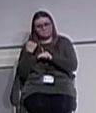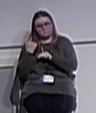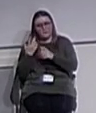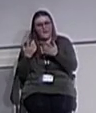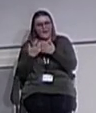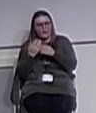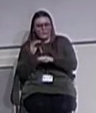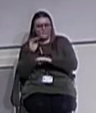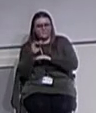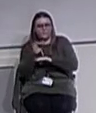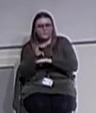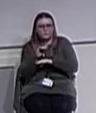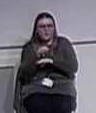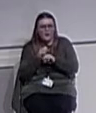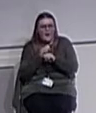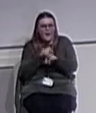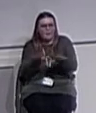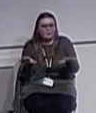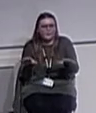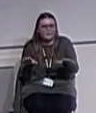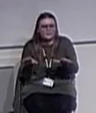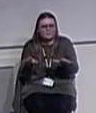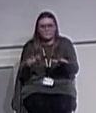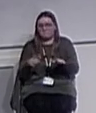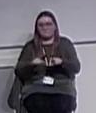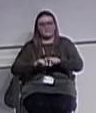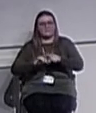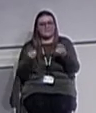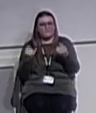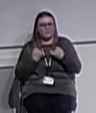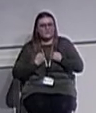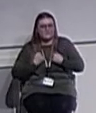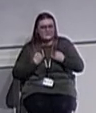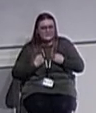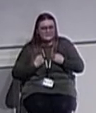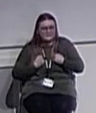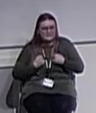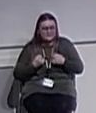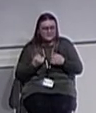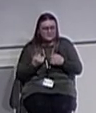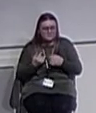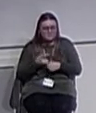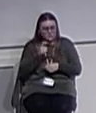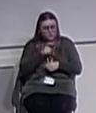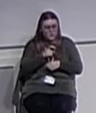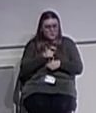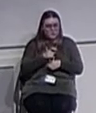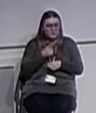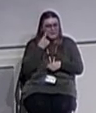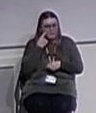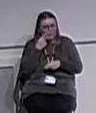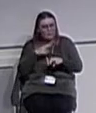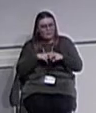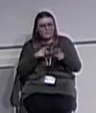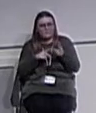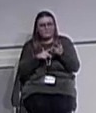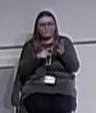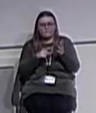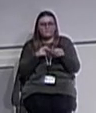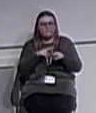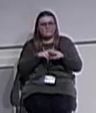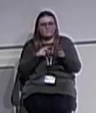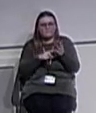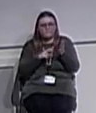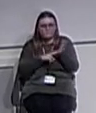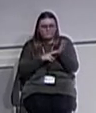outbreaks, maybe of different diseases. We have lots of people here looking at fungi. Fungi tend to get overlooked. But we know in